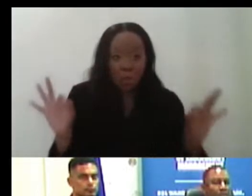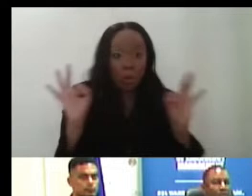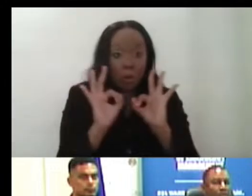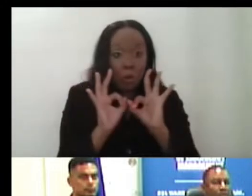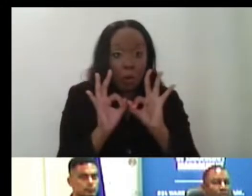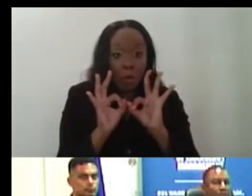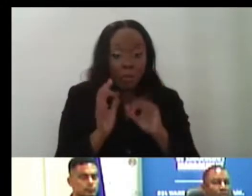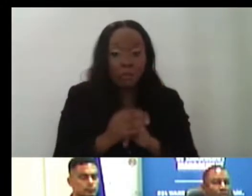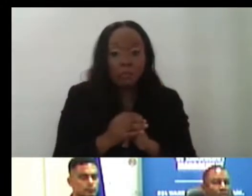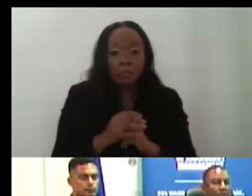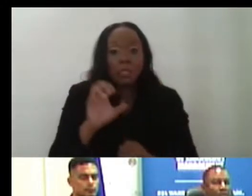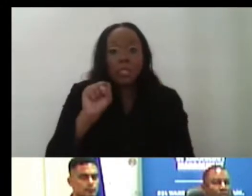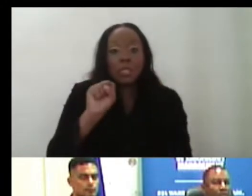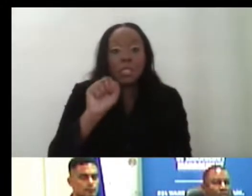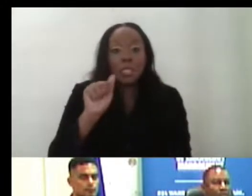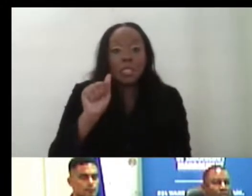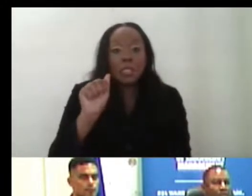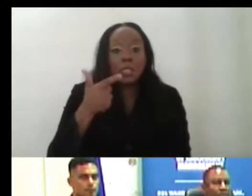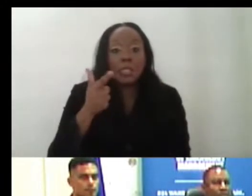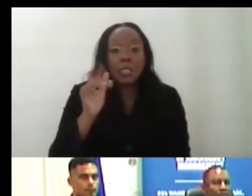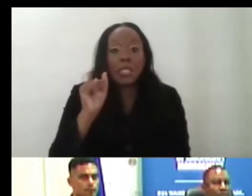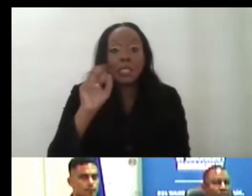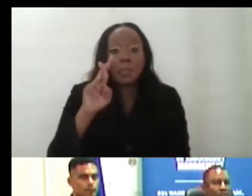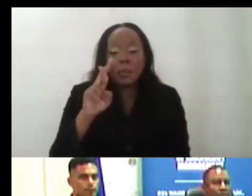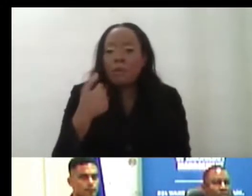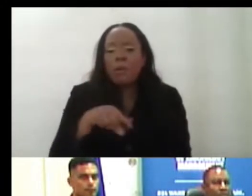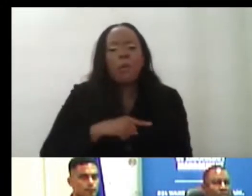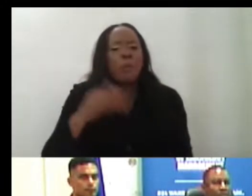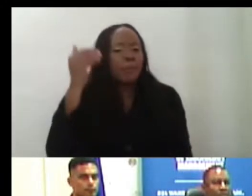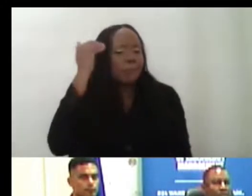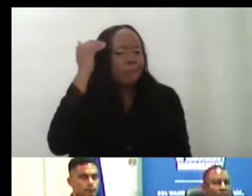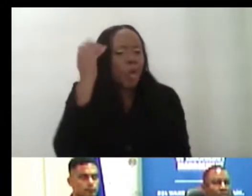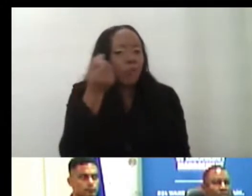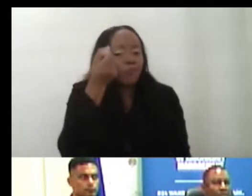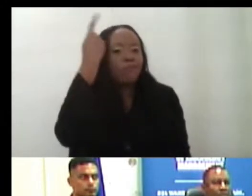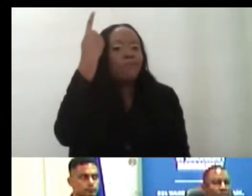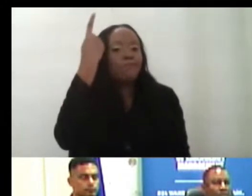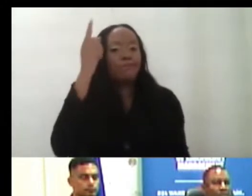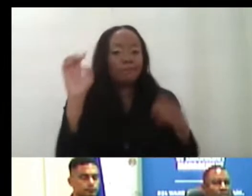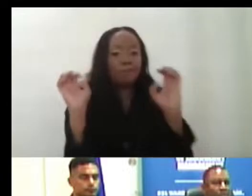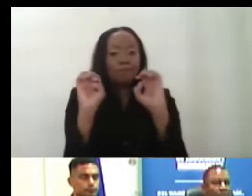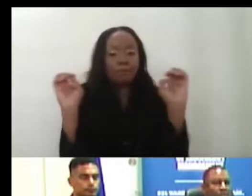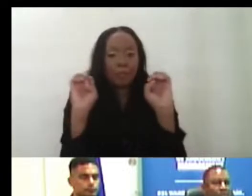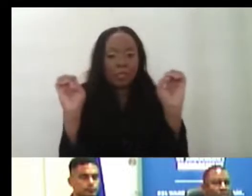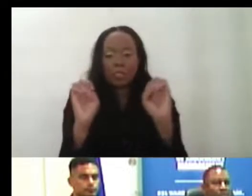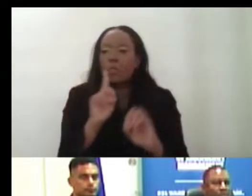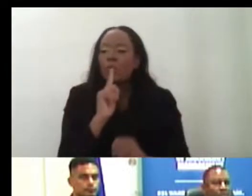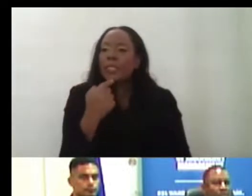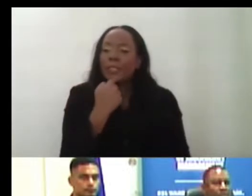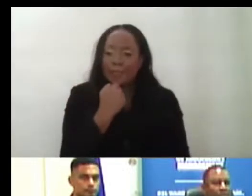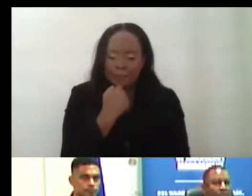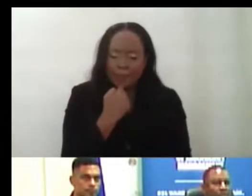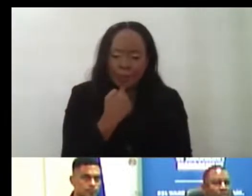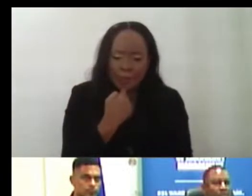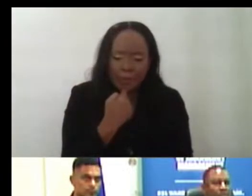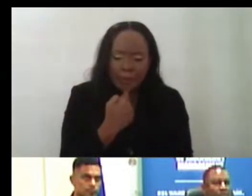Sagicor, we know what we represent when it comes to emergency and risk management, and we take it very seriously.